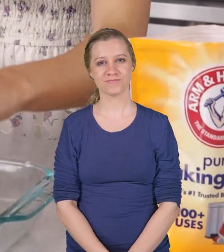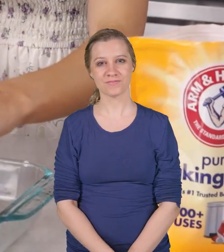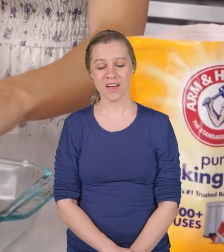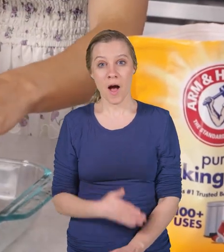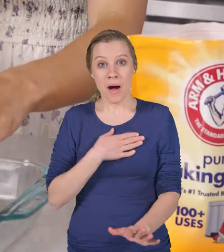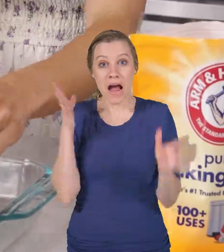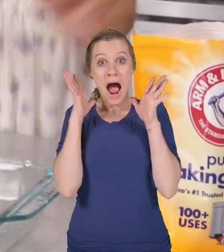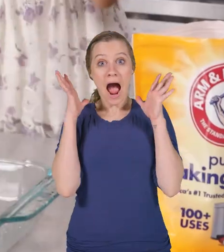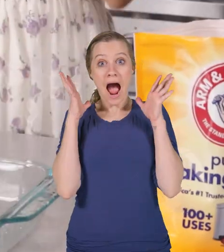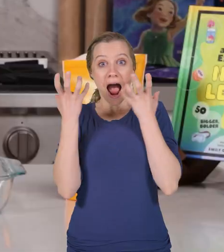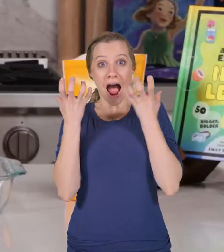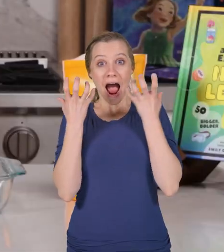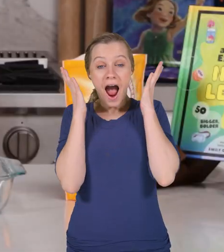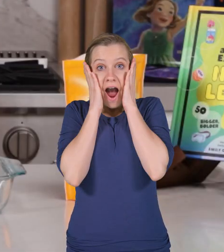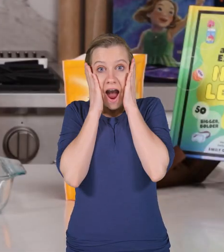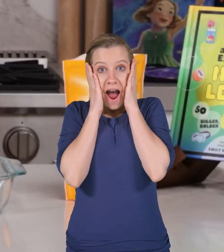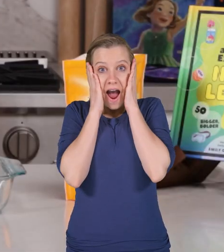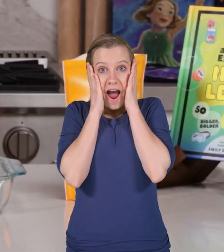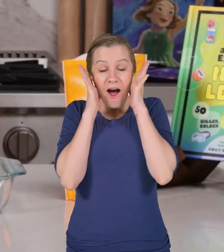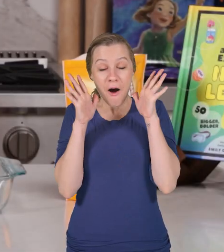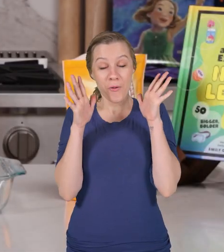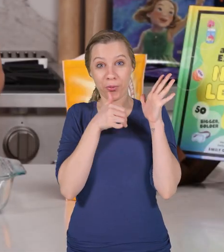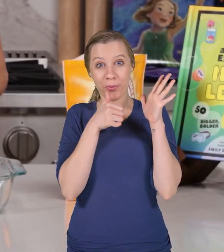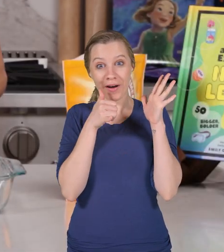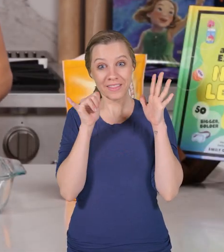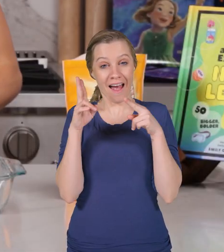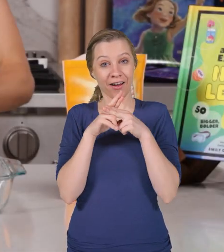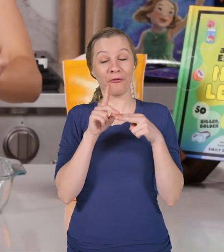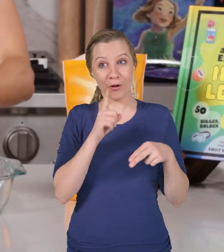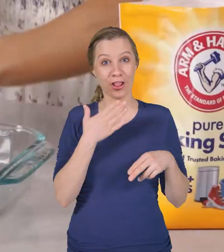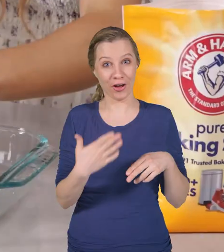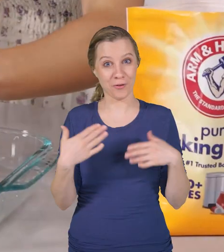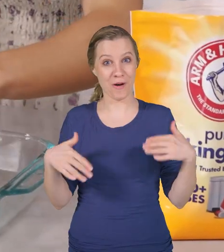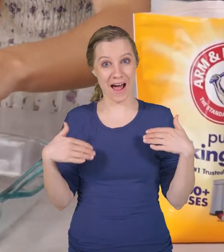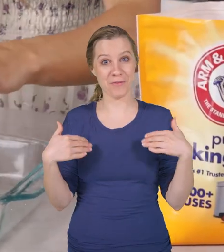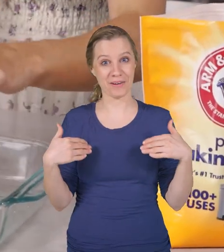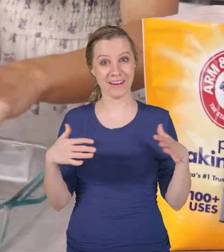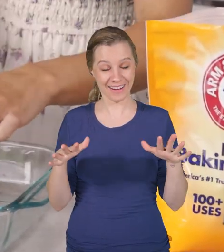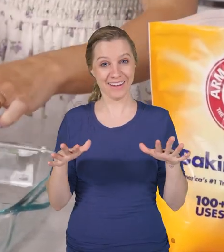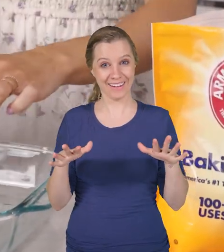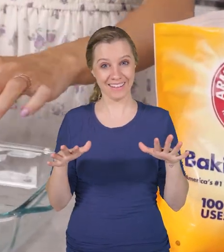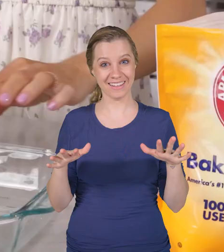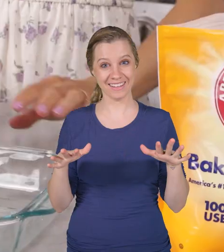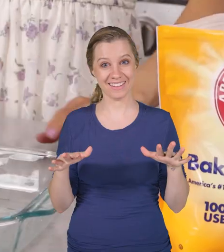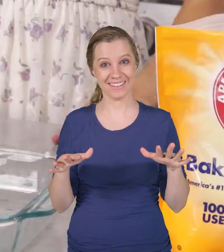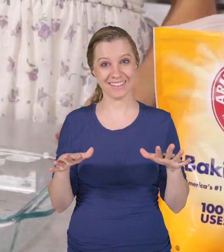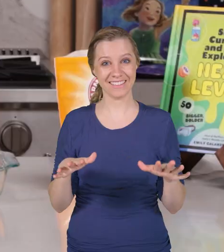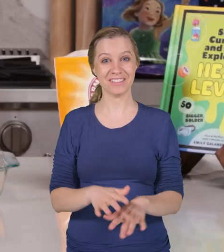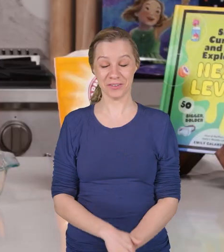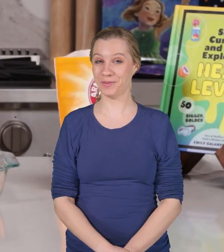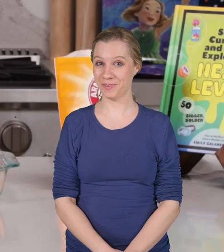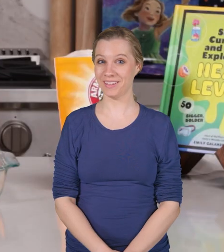Oh gosh, I can. Okay, that one worked really well.